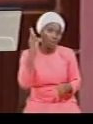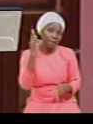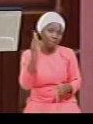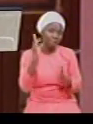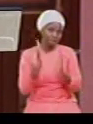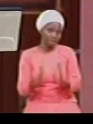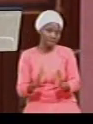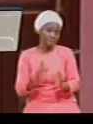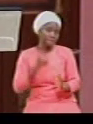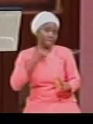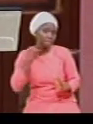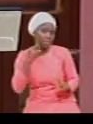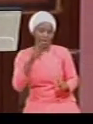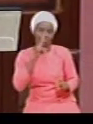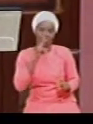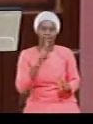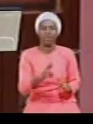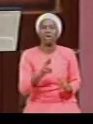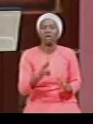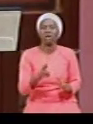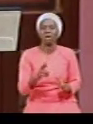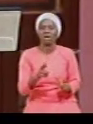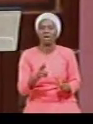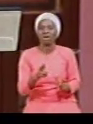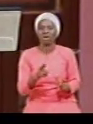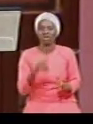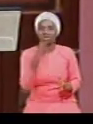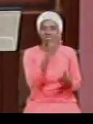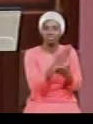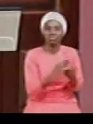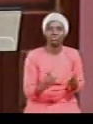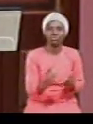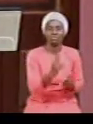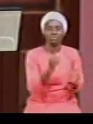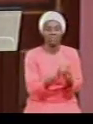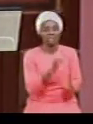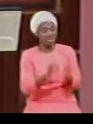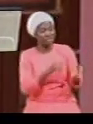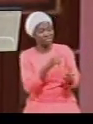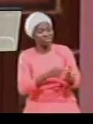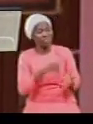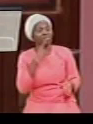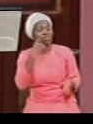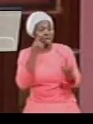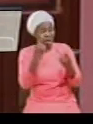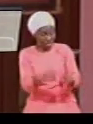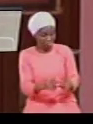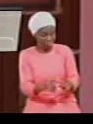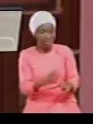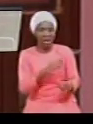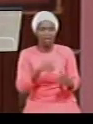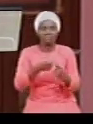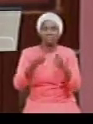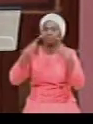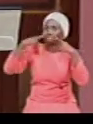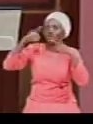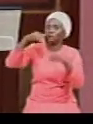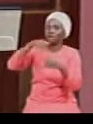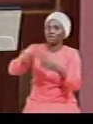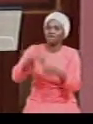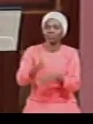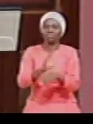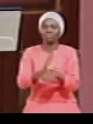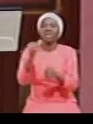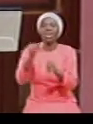are threatening, if this happens, and you announce that over the microphone, everybody could